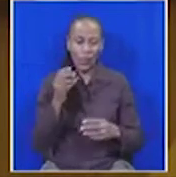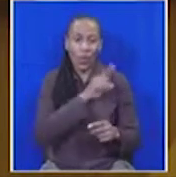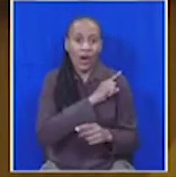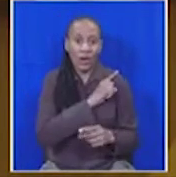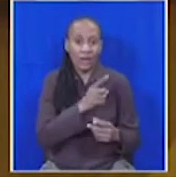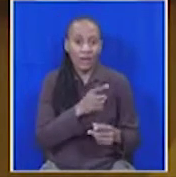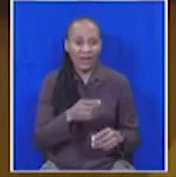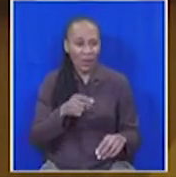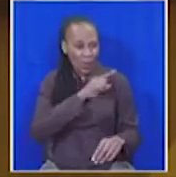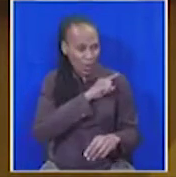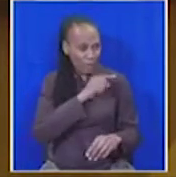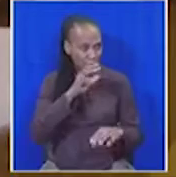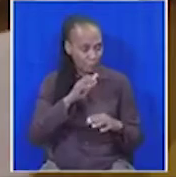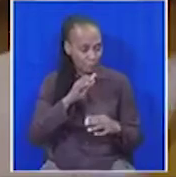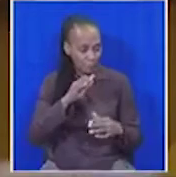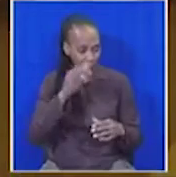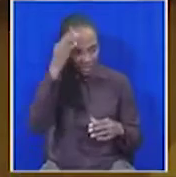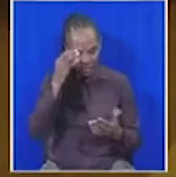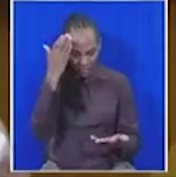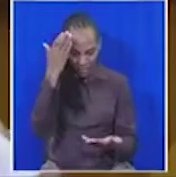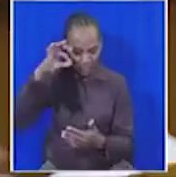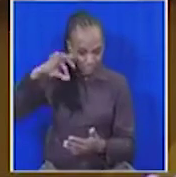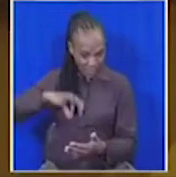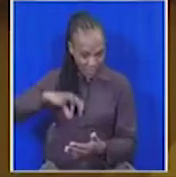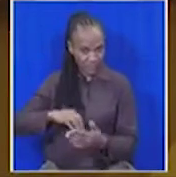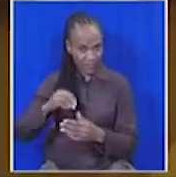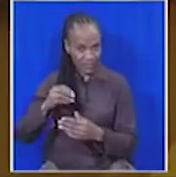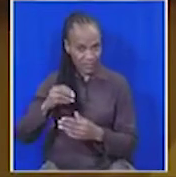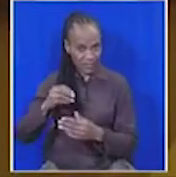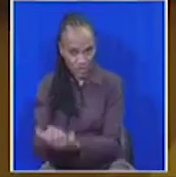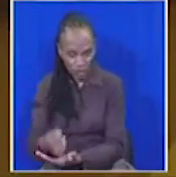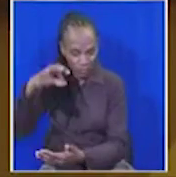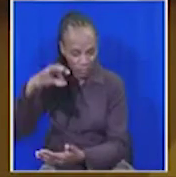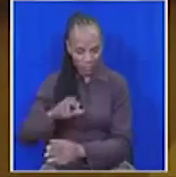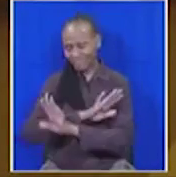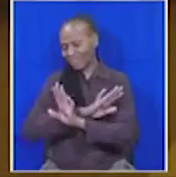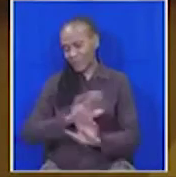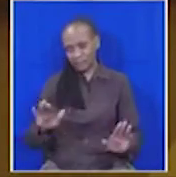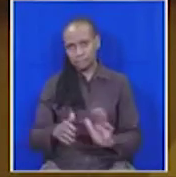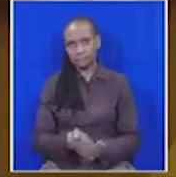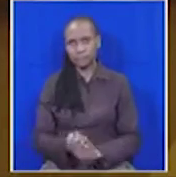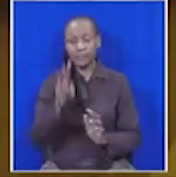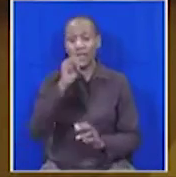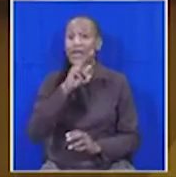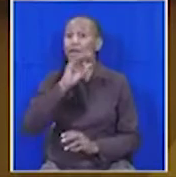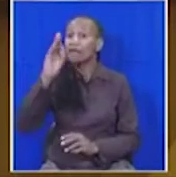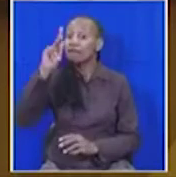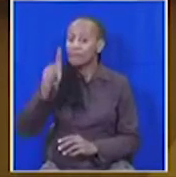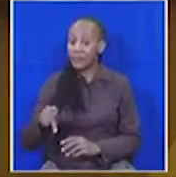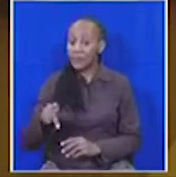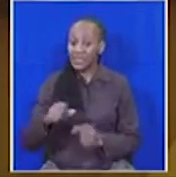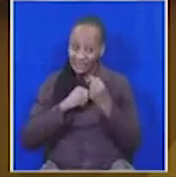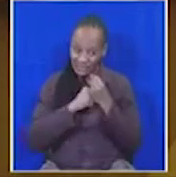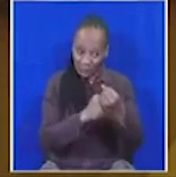the economic benefits which might be associated with it. The National Freedom Party will not